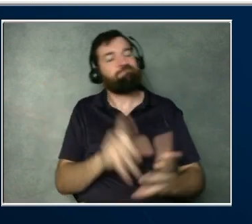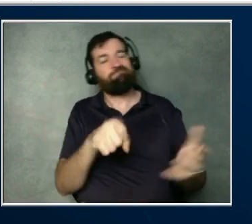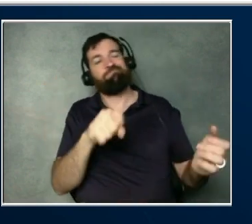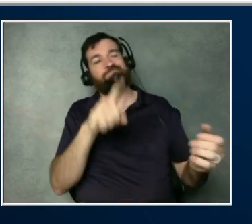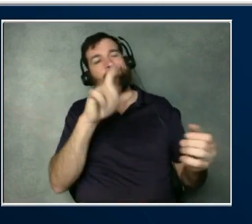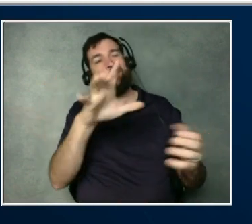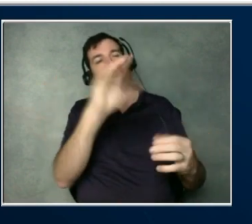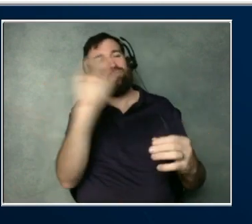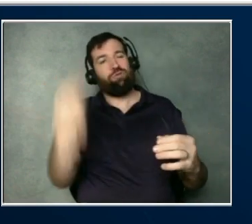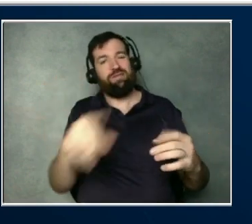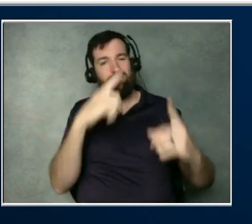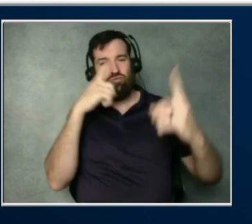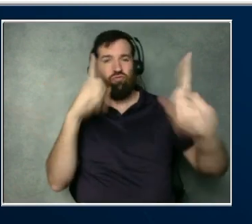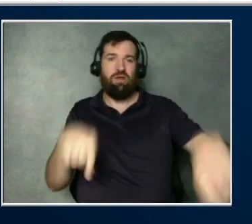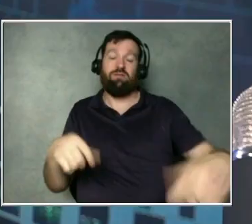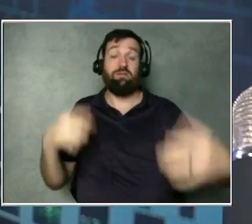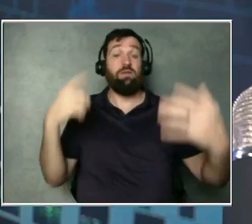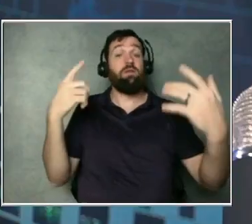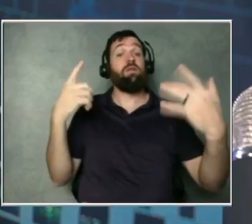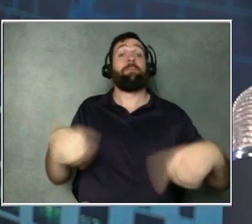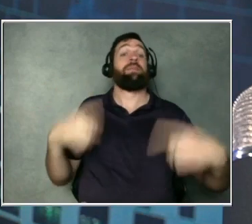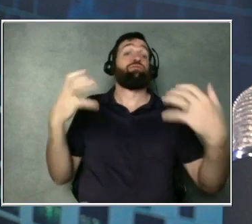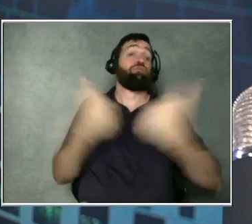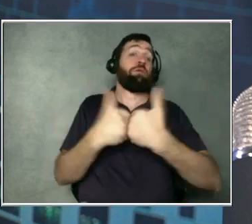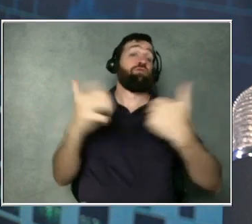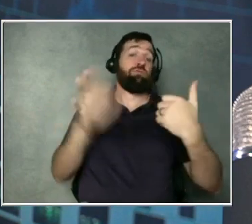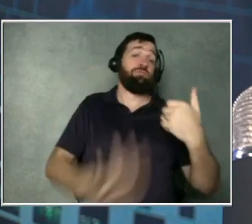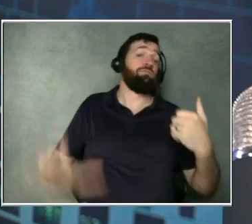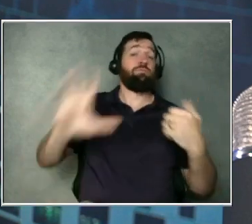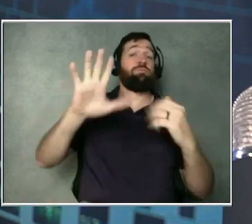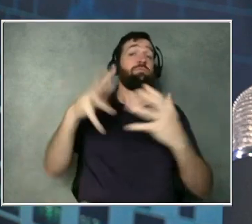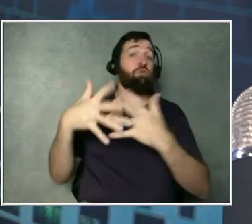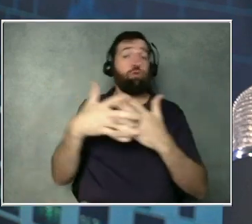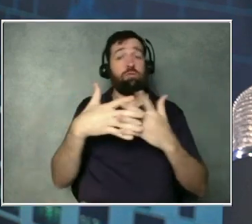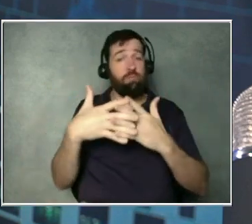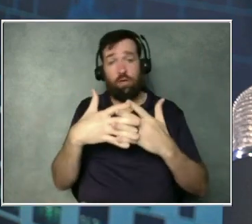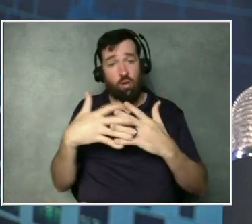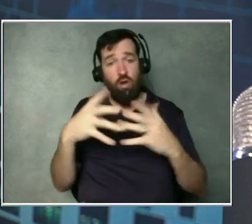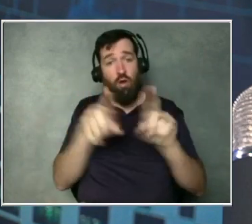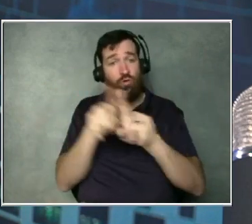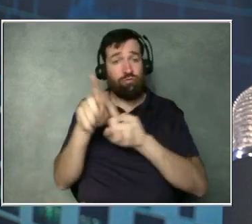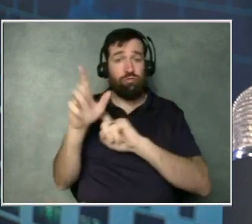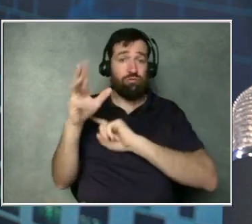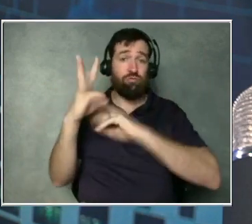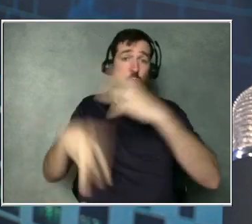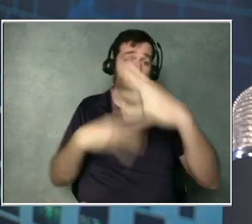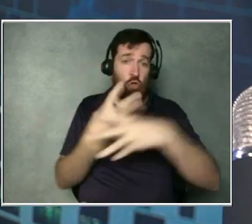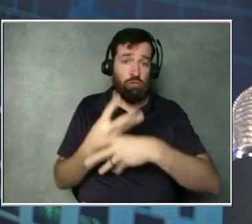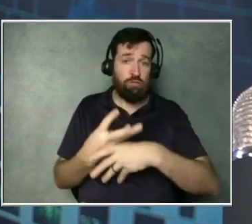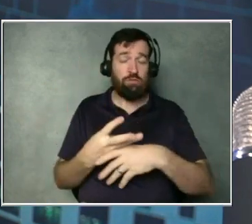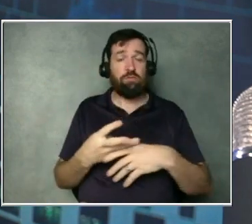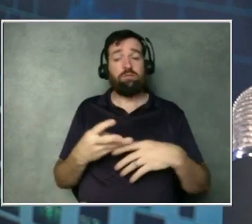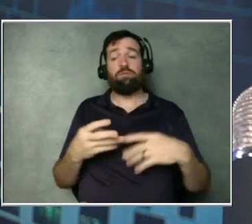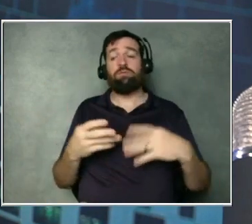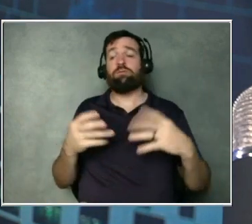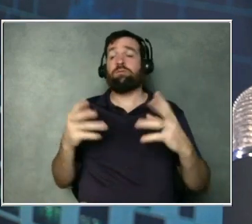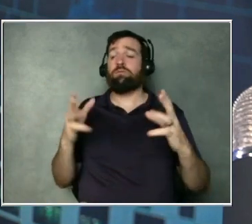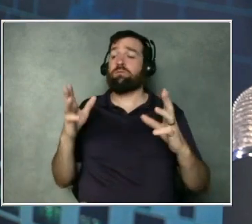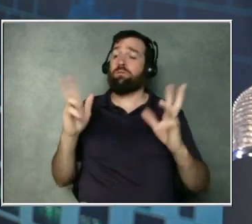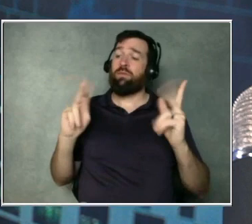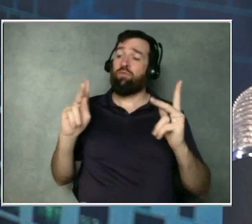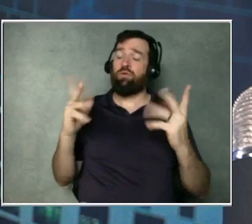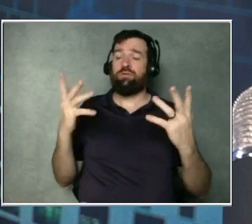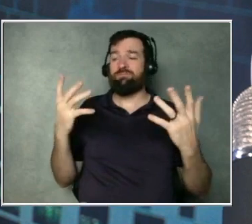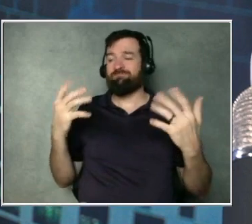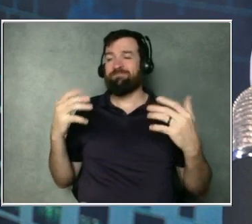challenges we've had in our country and really across the world, I think, is that we have a lot of people who have majored with a miss. And that's known